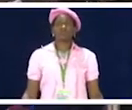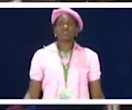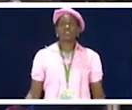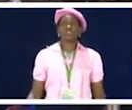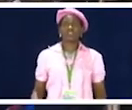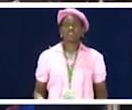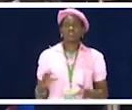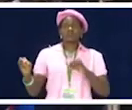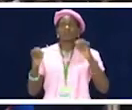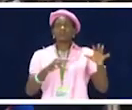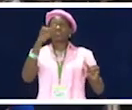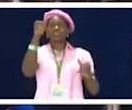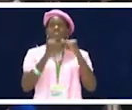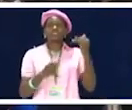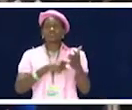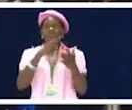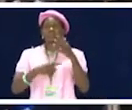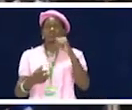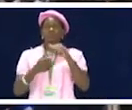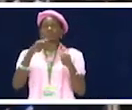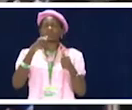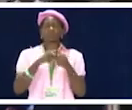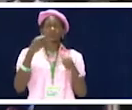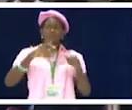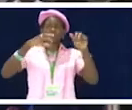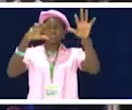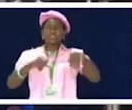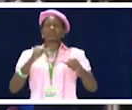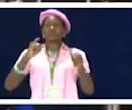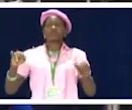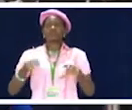Put an end to this menace.